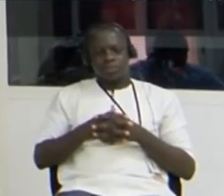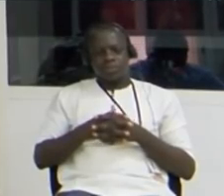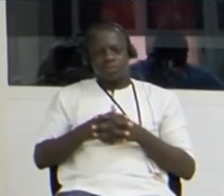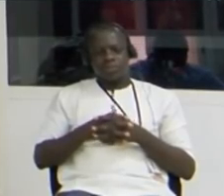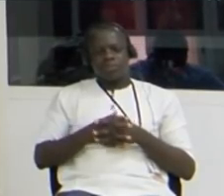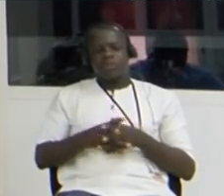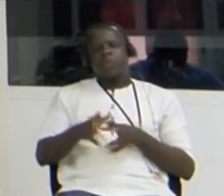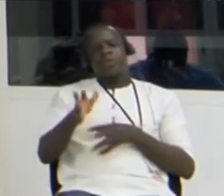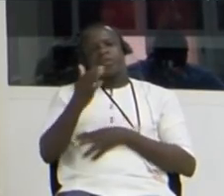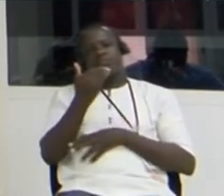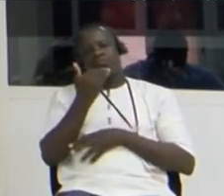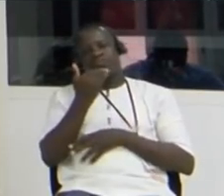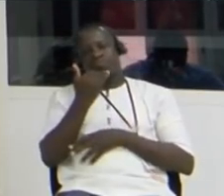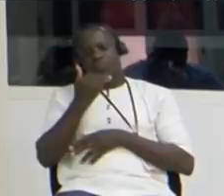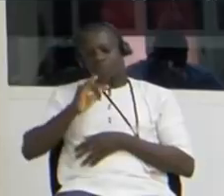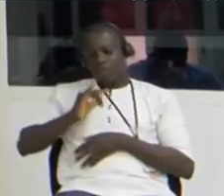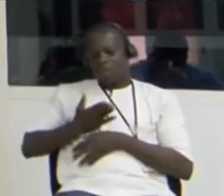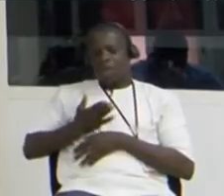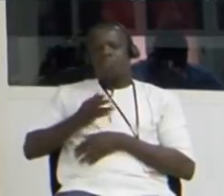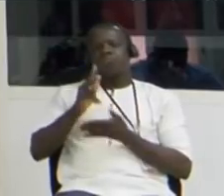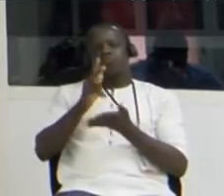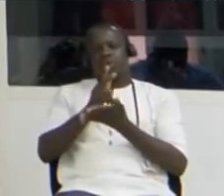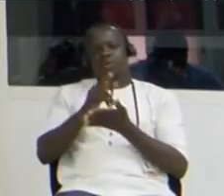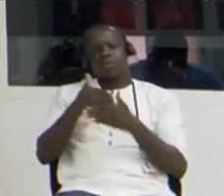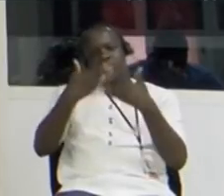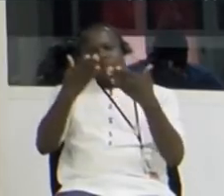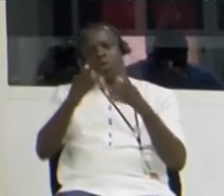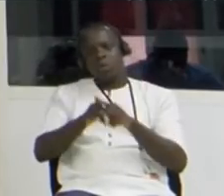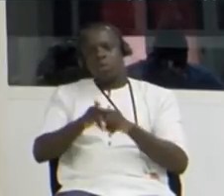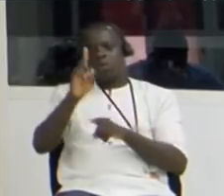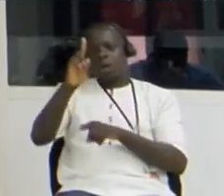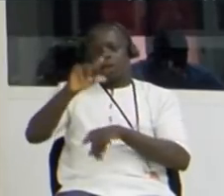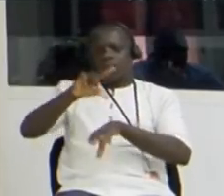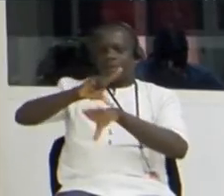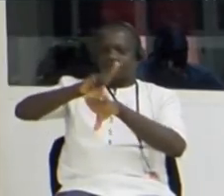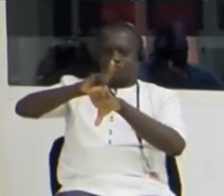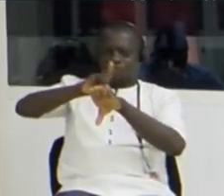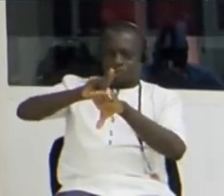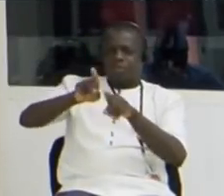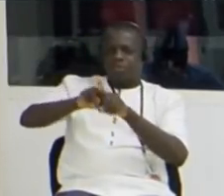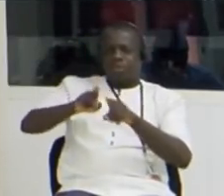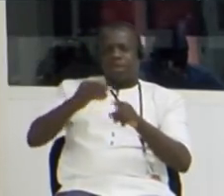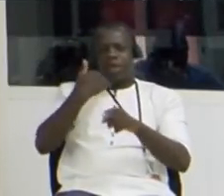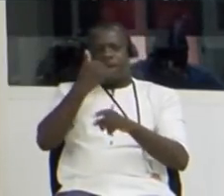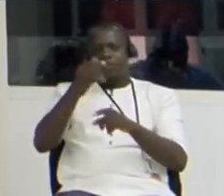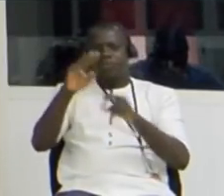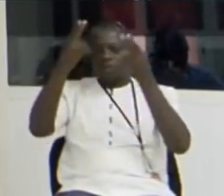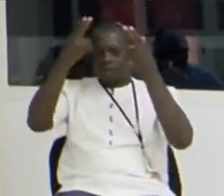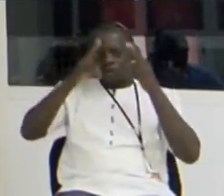My apologies, Madam Witness. Just give me 1 minute whilst I consult with the legal team.